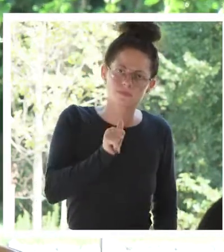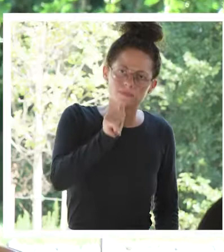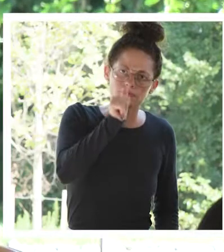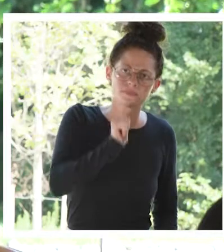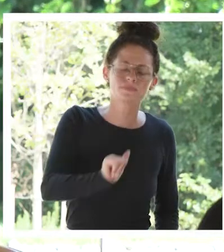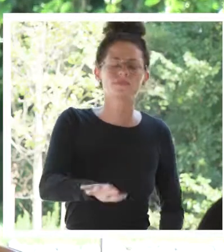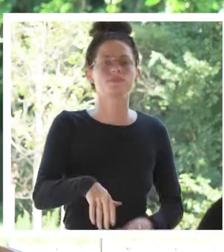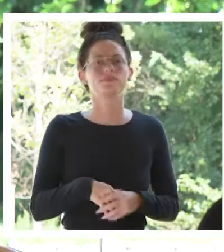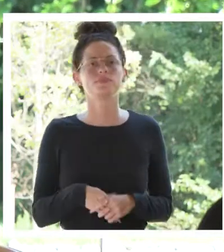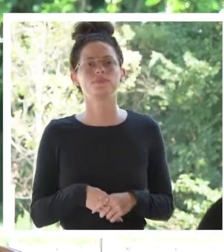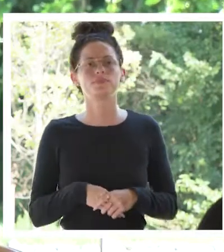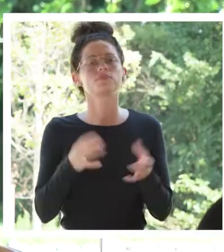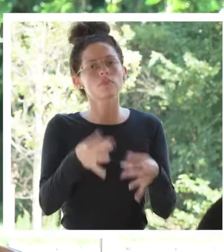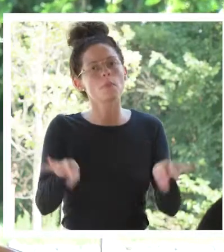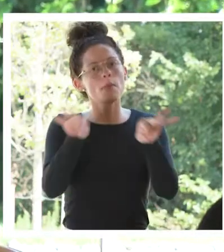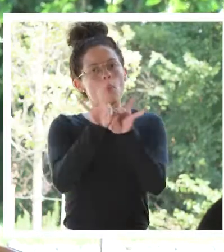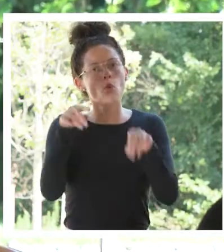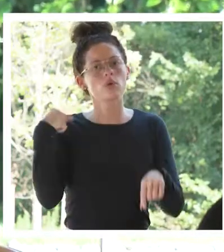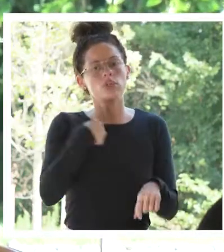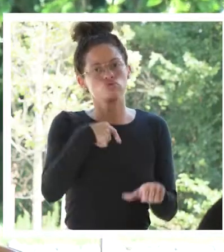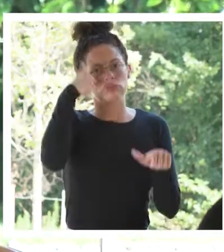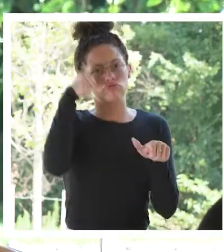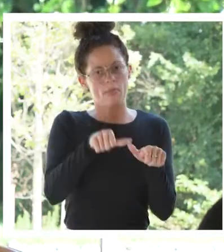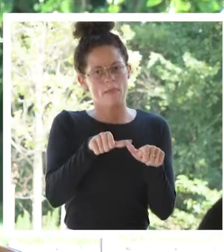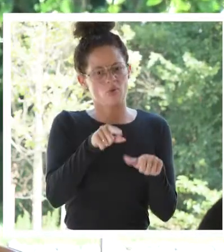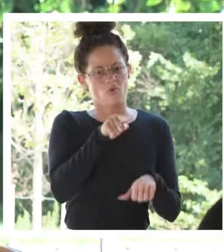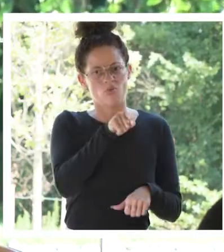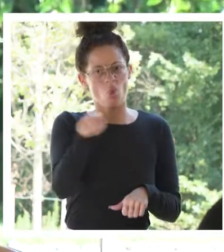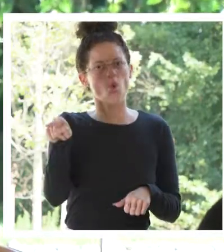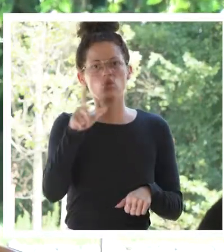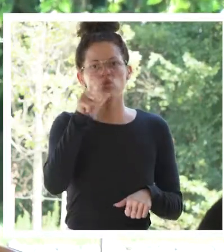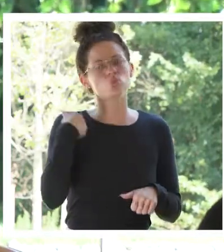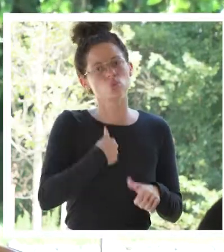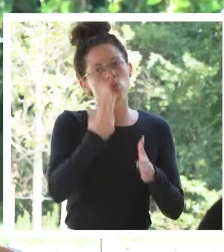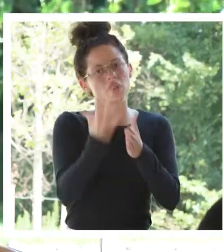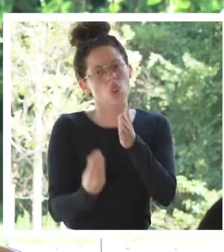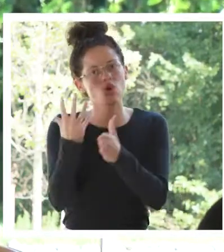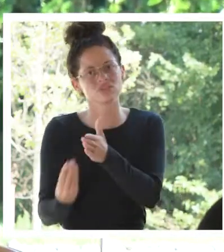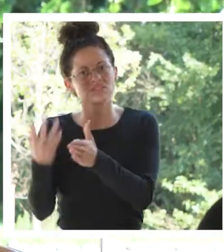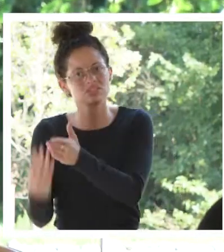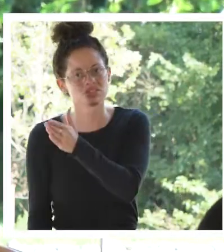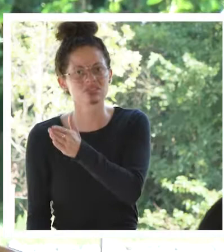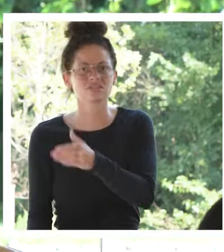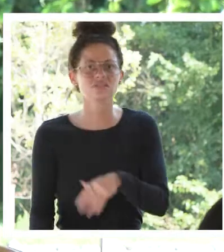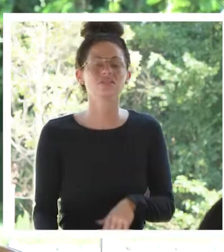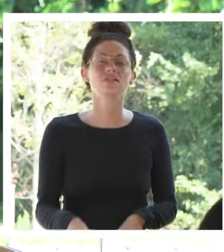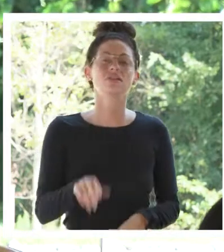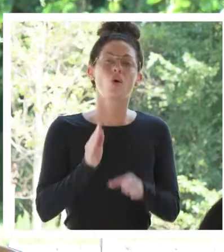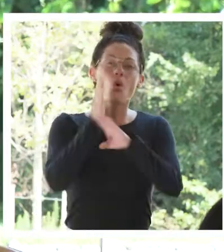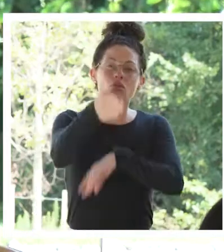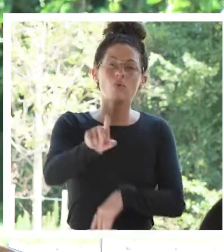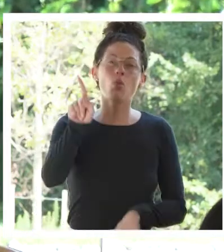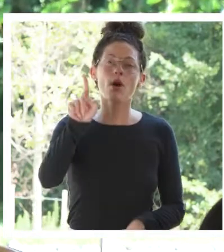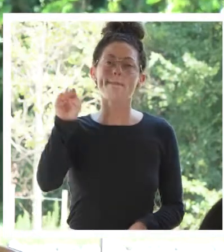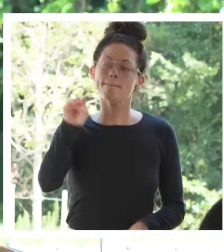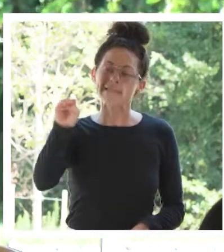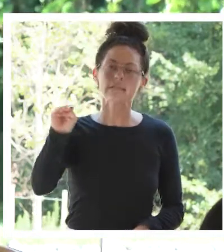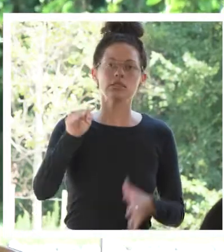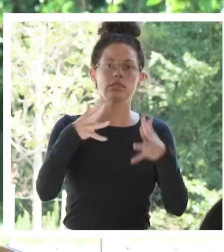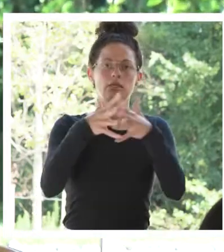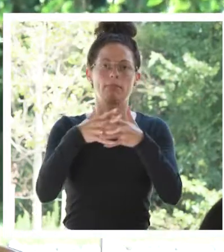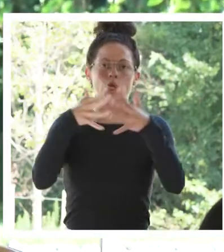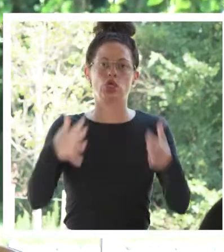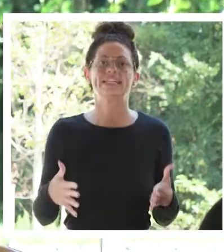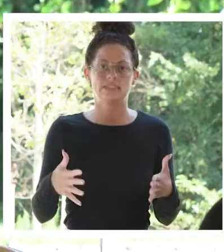that we were not able to save in time and those we continue to lose. Over 1 million Americans. Several months ago,